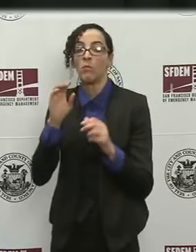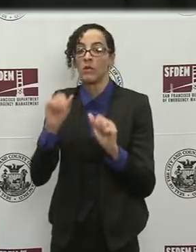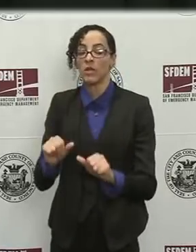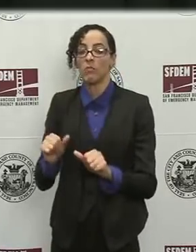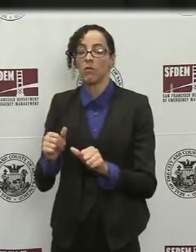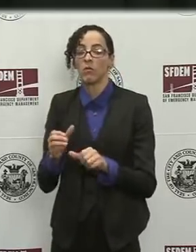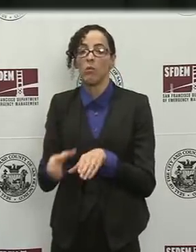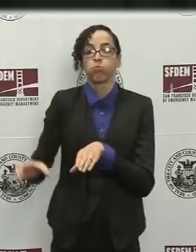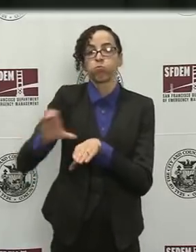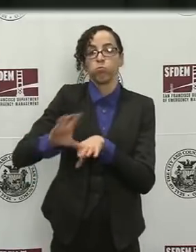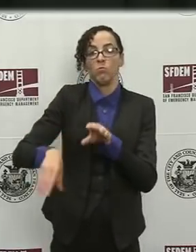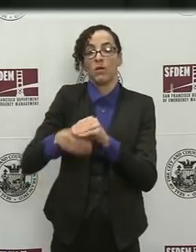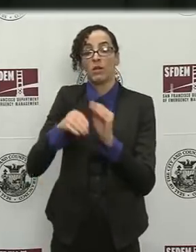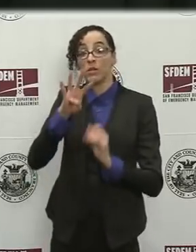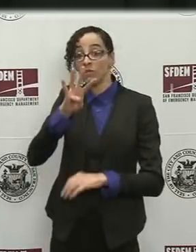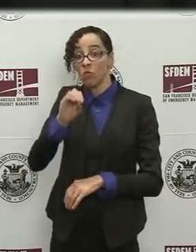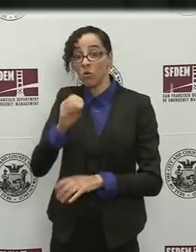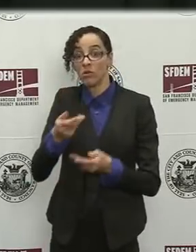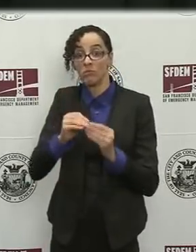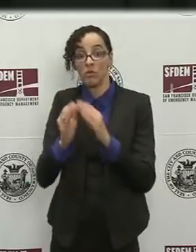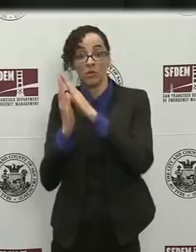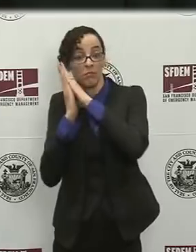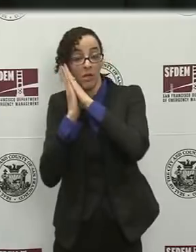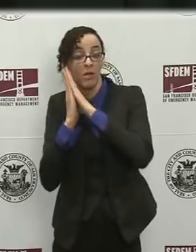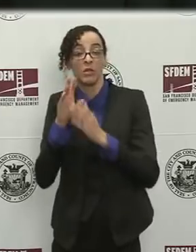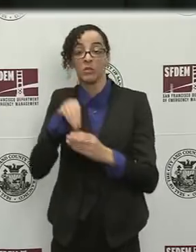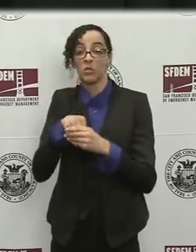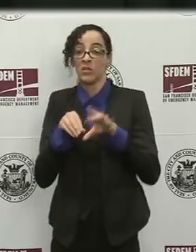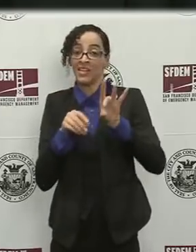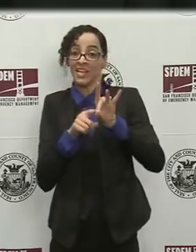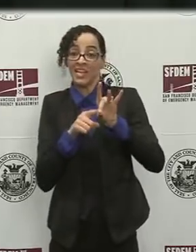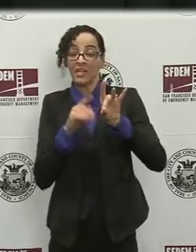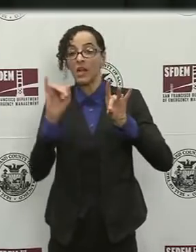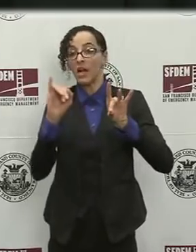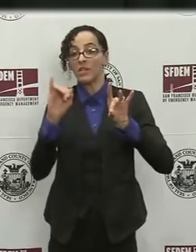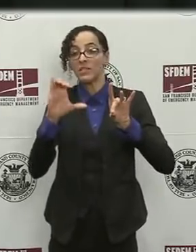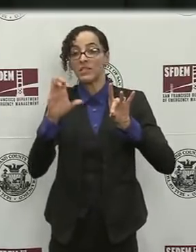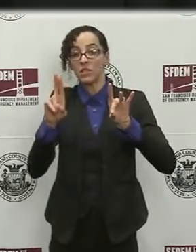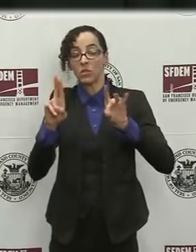beds, including 8 intensive care unit beds.